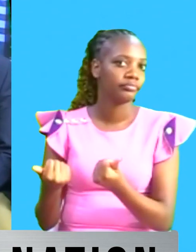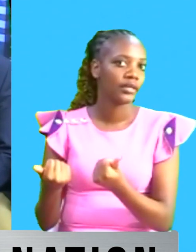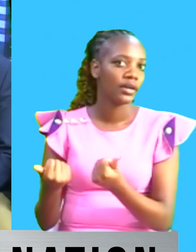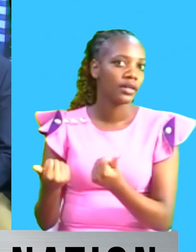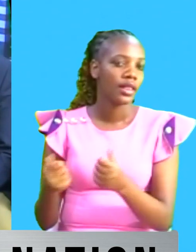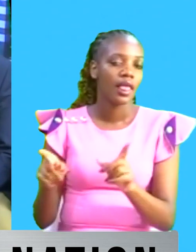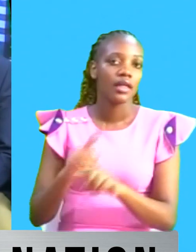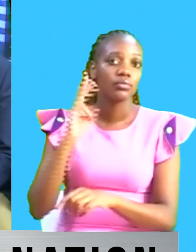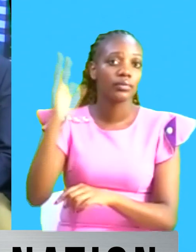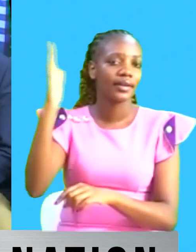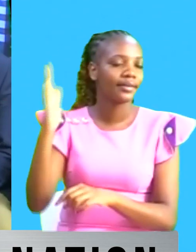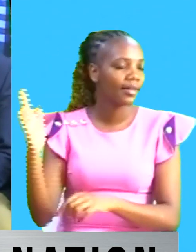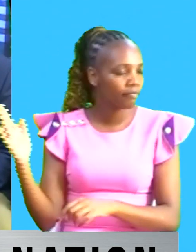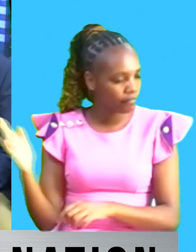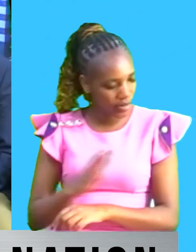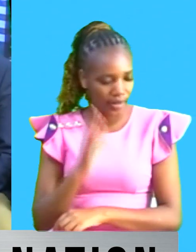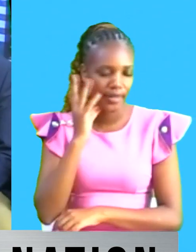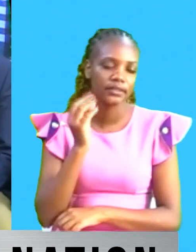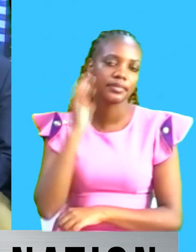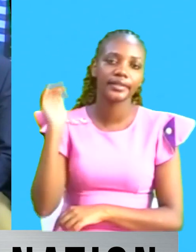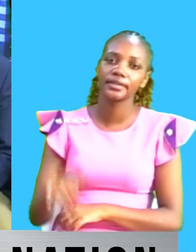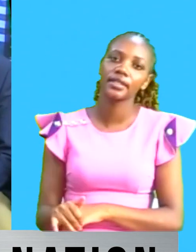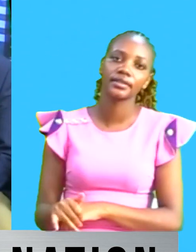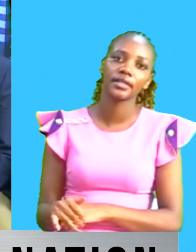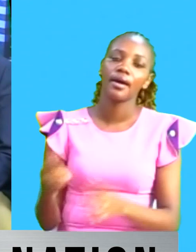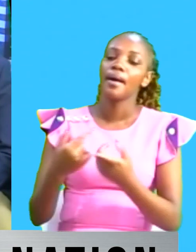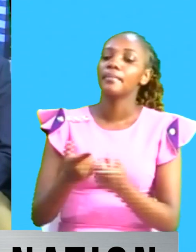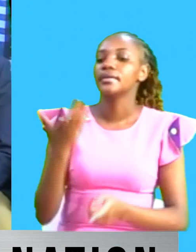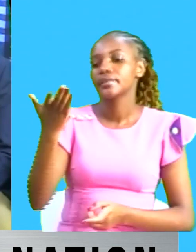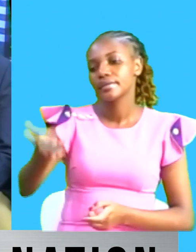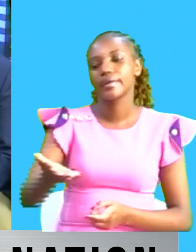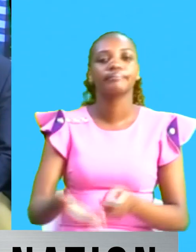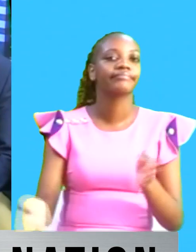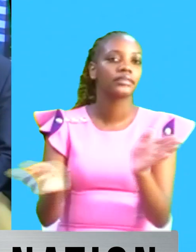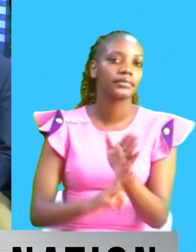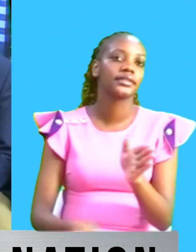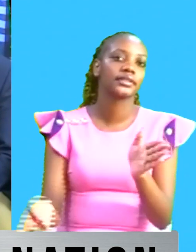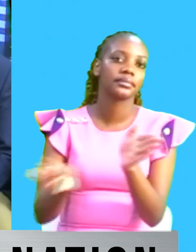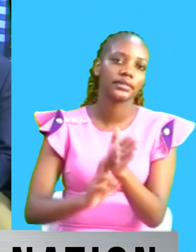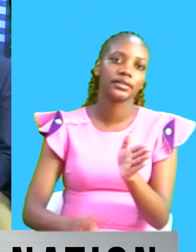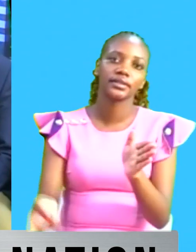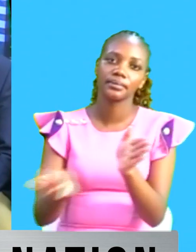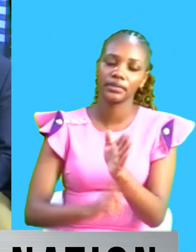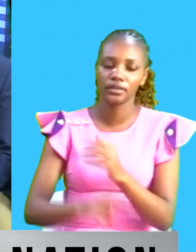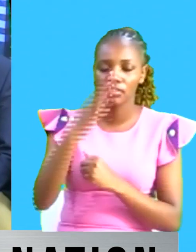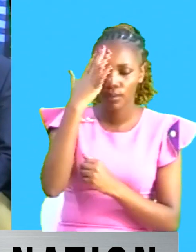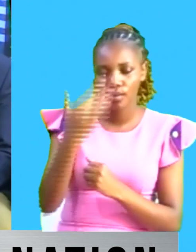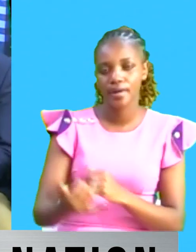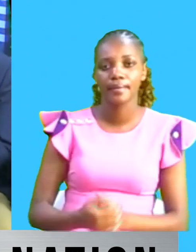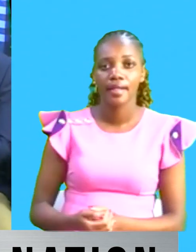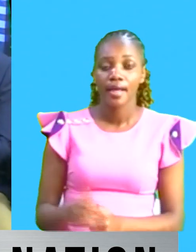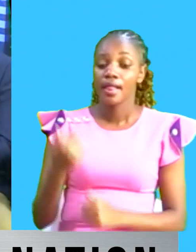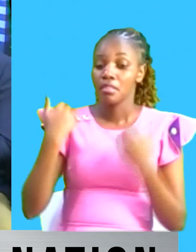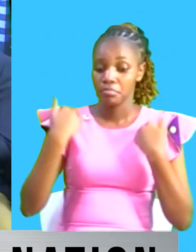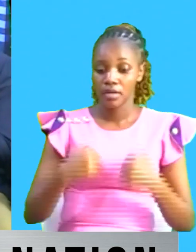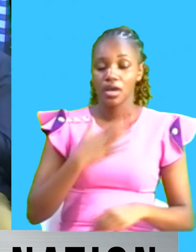and will never ever emerge again. But then there it is. We are facing these scenarios again. I really